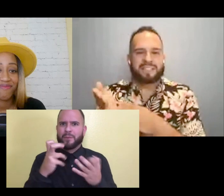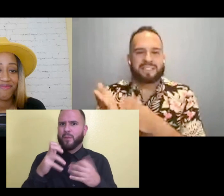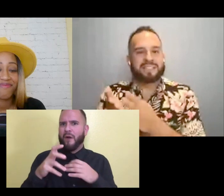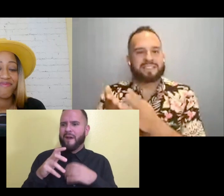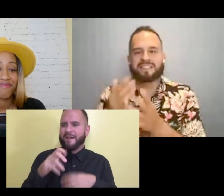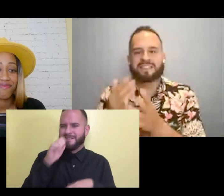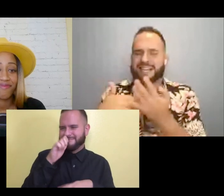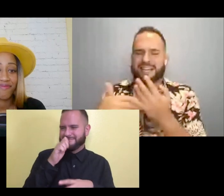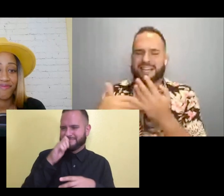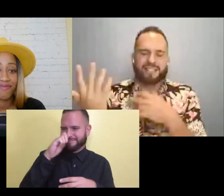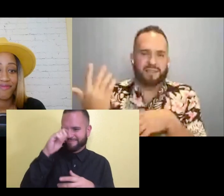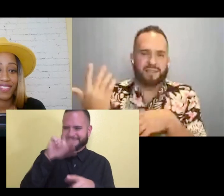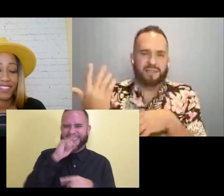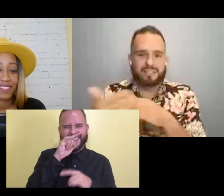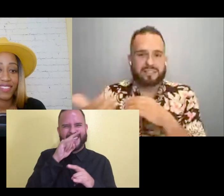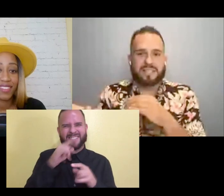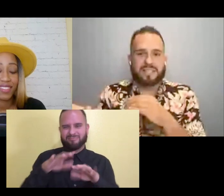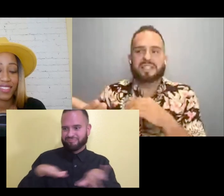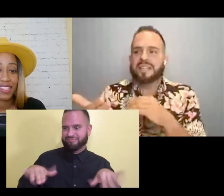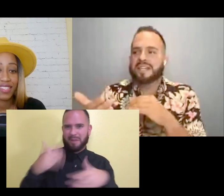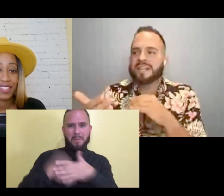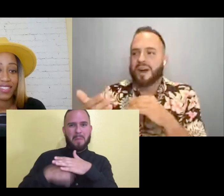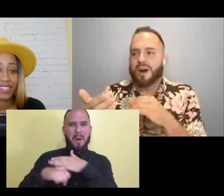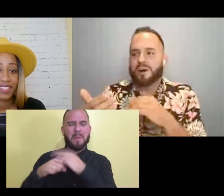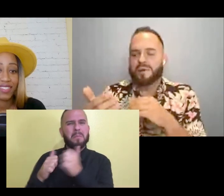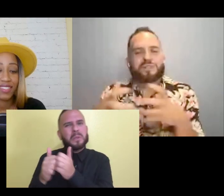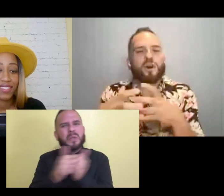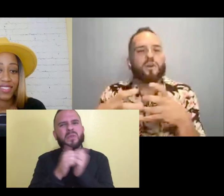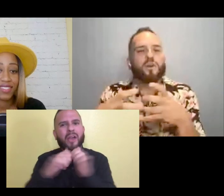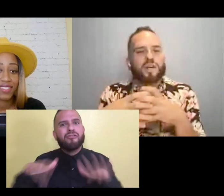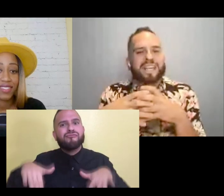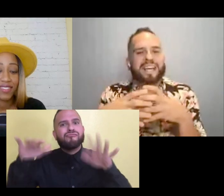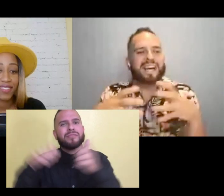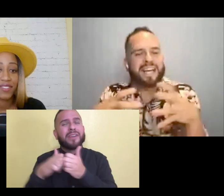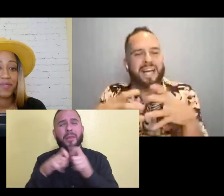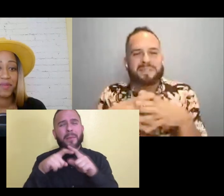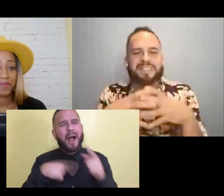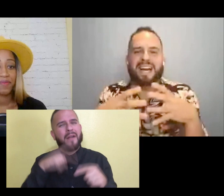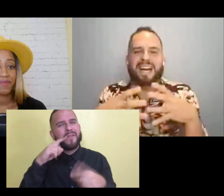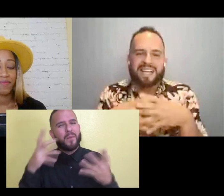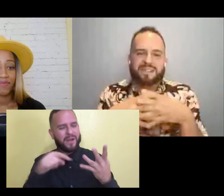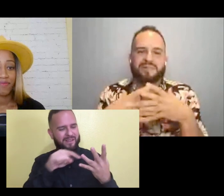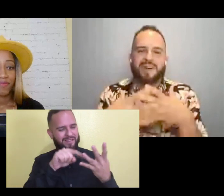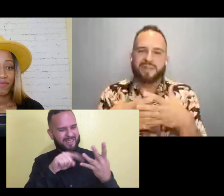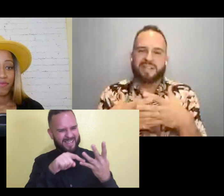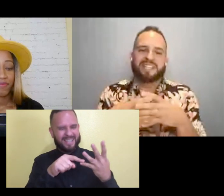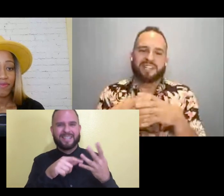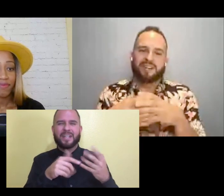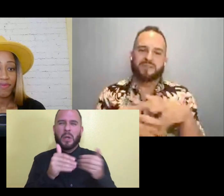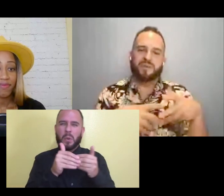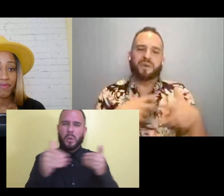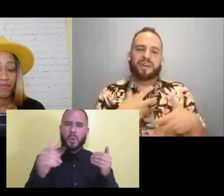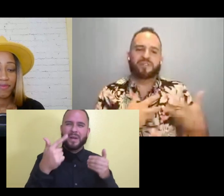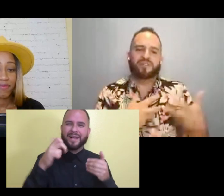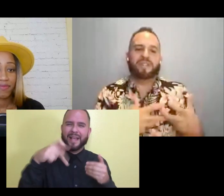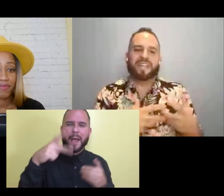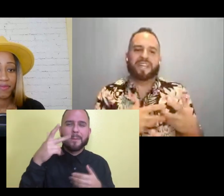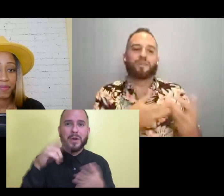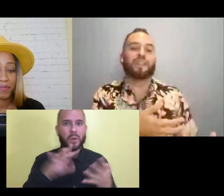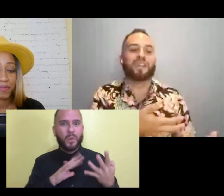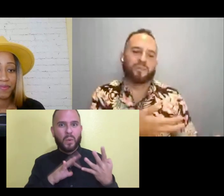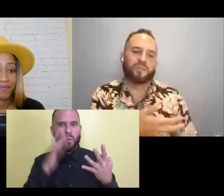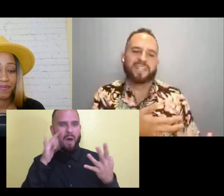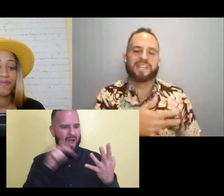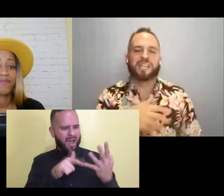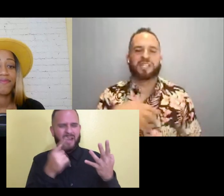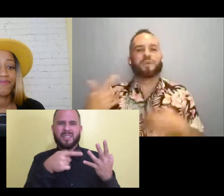had my youngest sister like over 10 years later, it was so cool because it kind of kept us tight as a family, because we wanted to do things